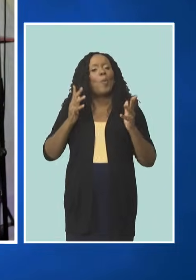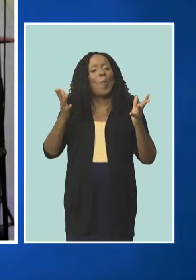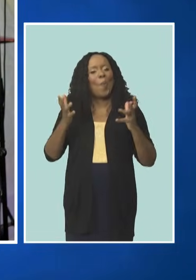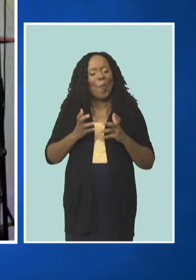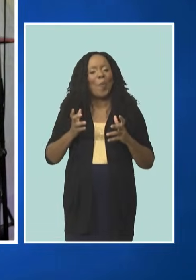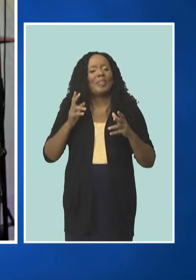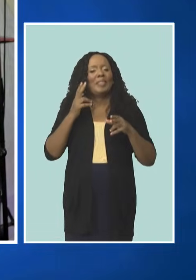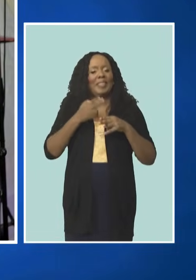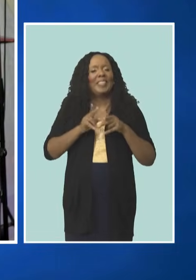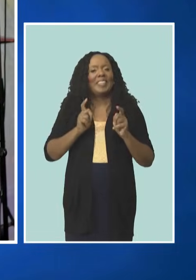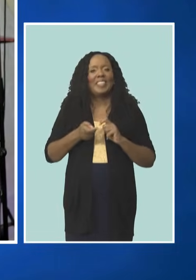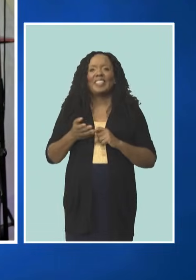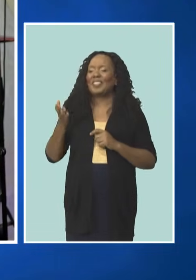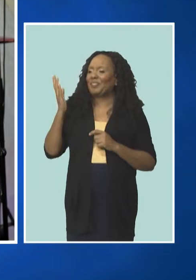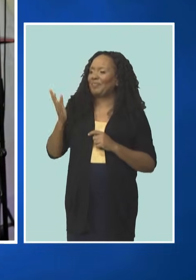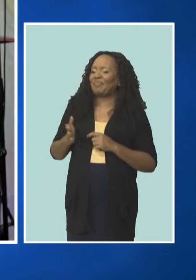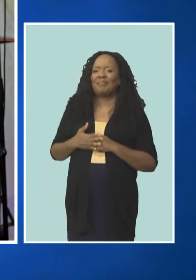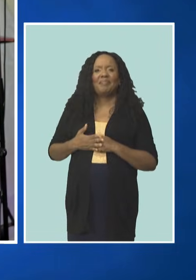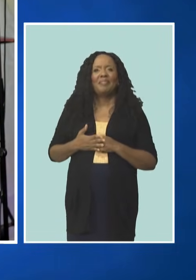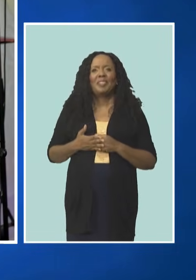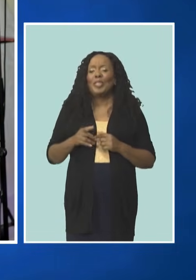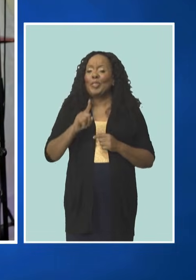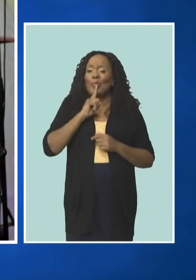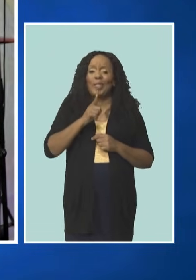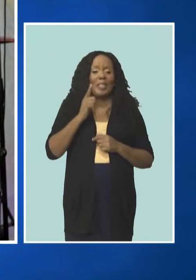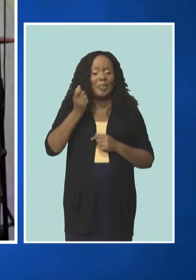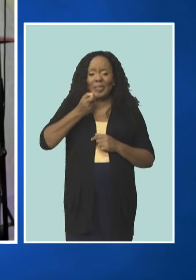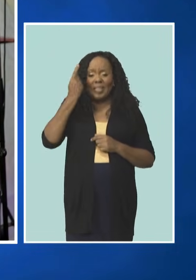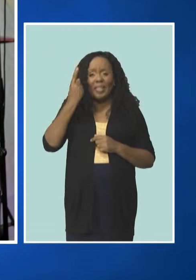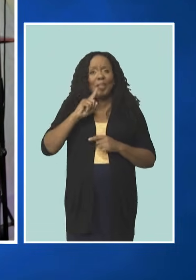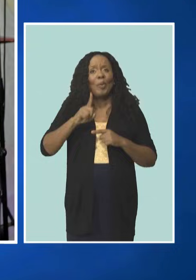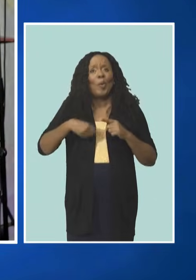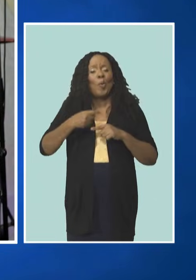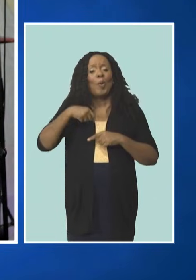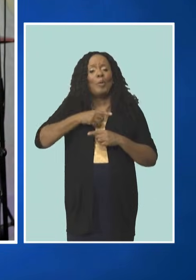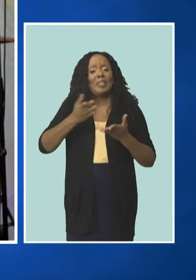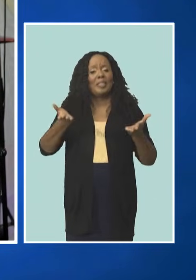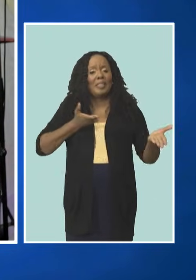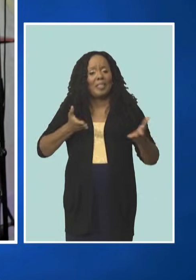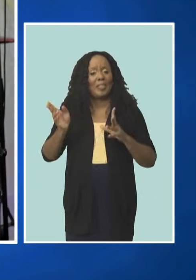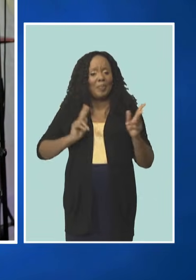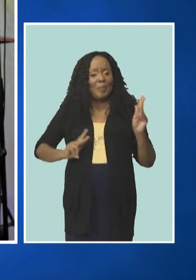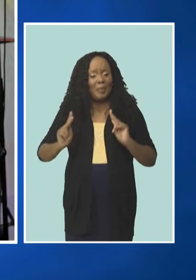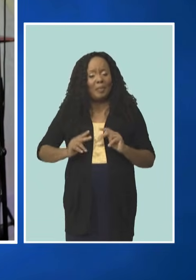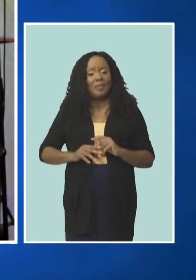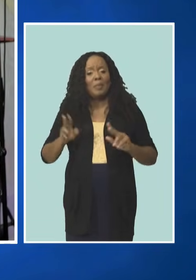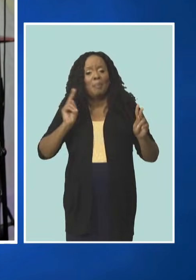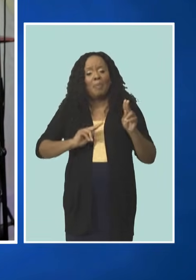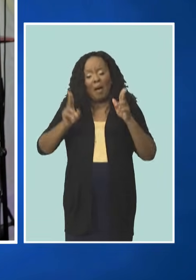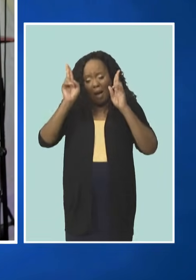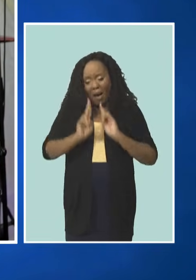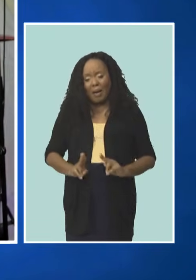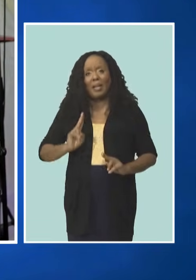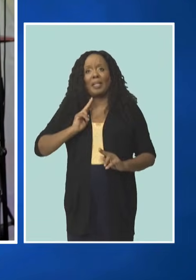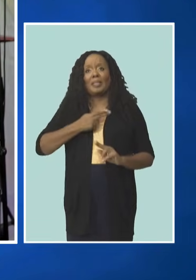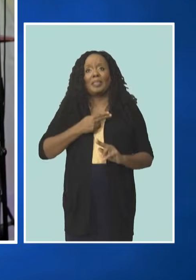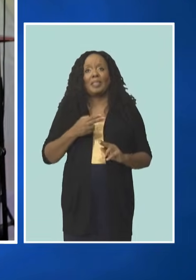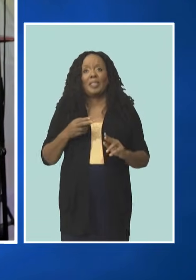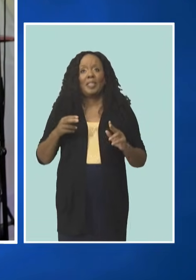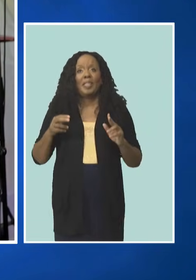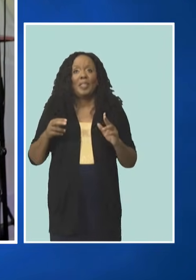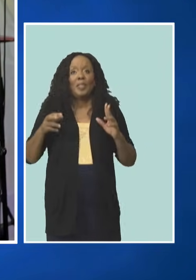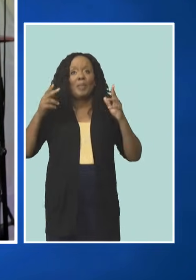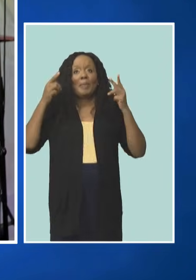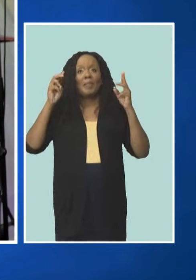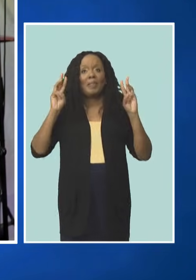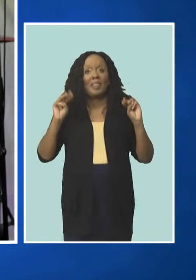never understand what that means for us, because when you serve the people and the honor comes from the people, and Prime Minister, this is not to say